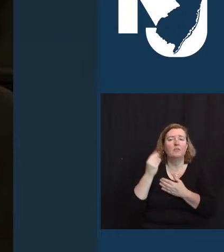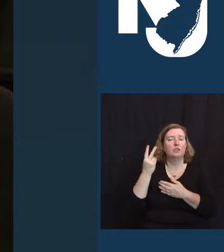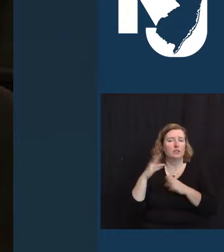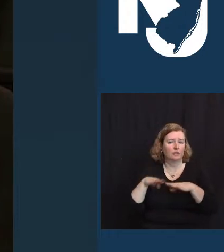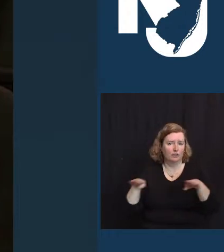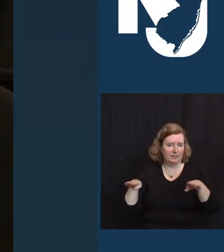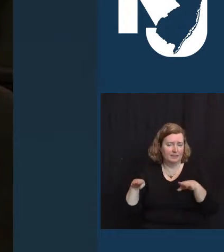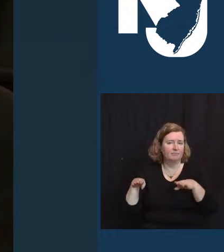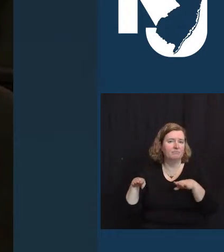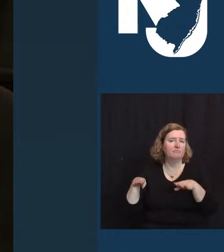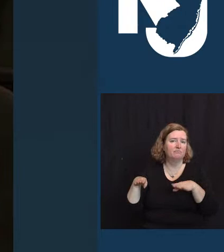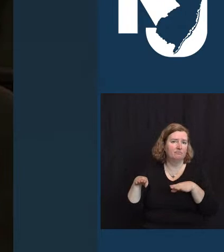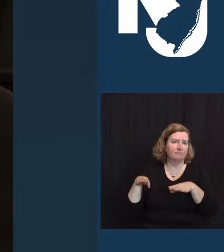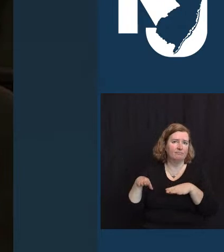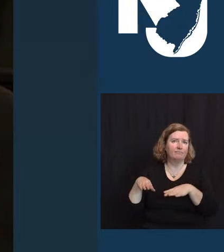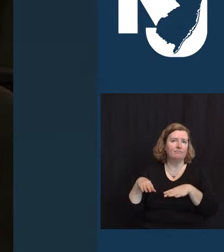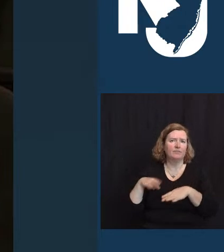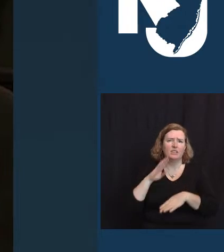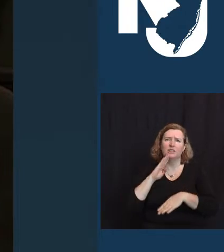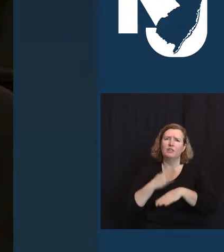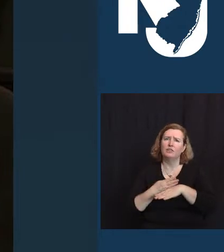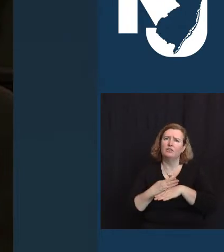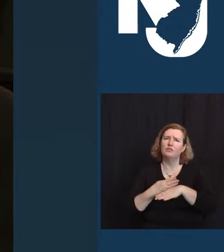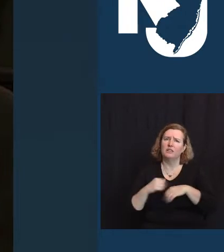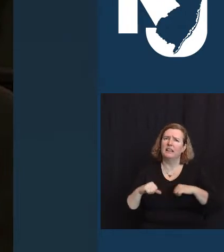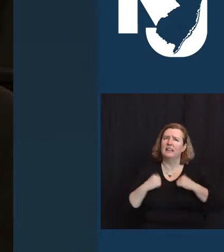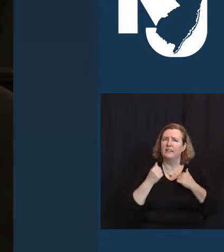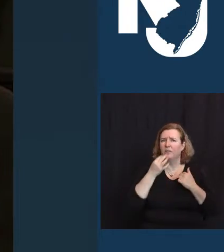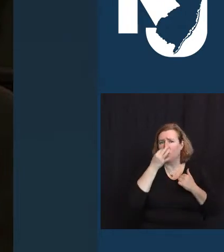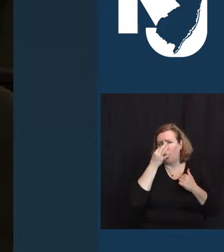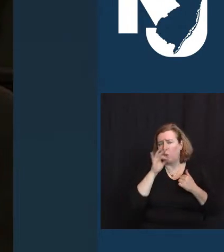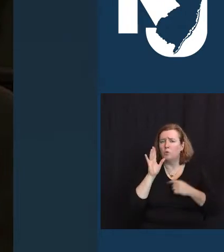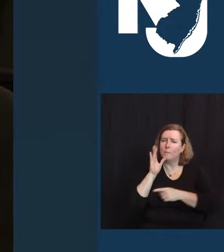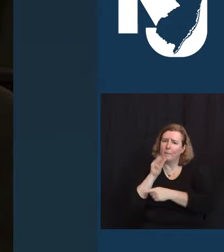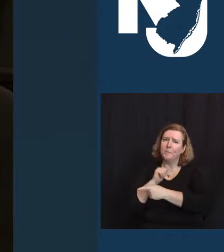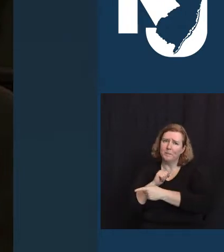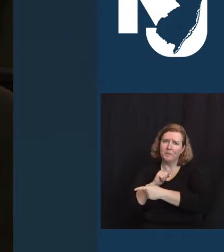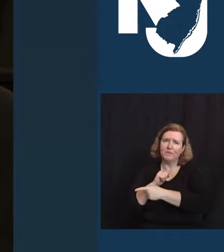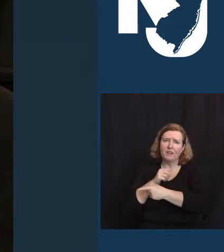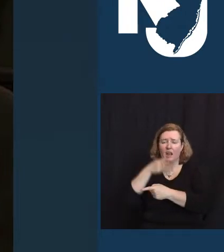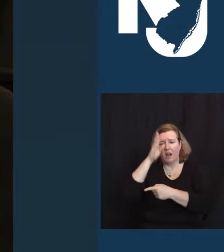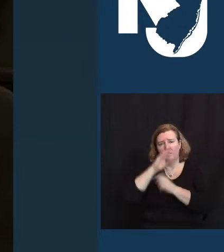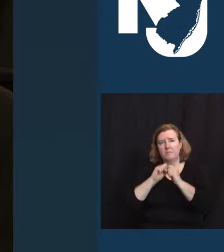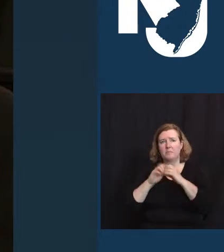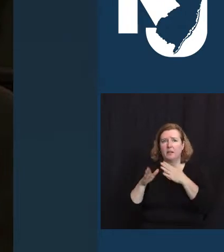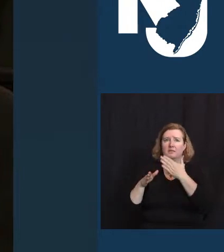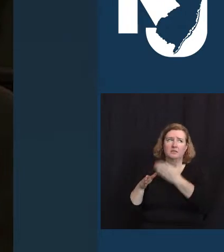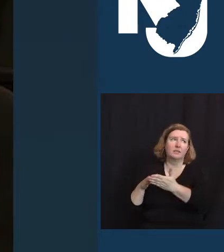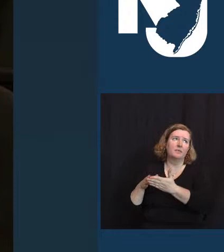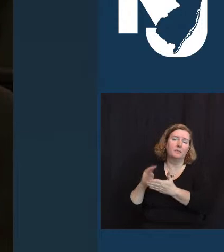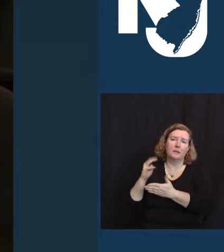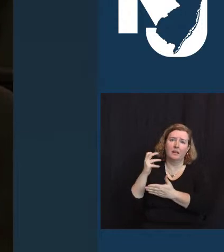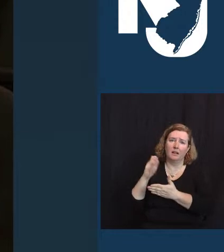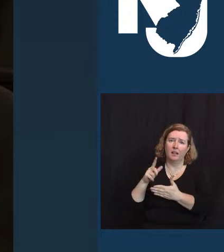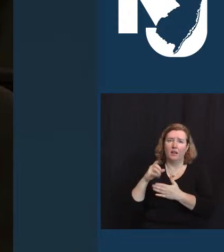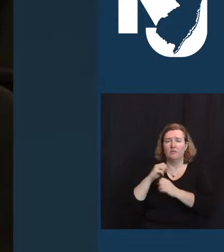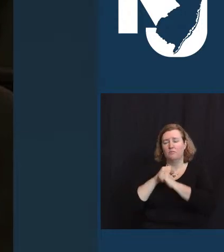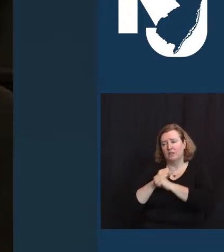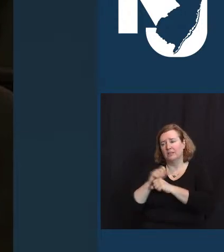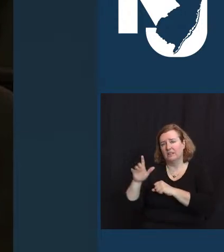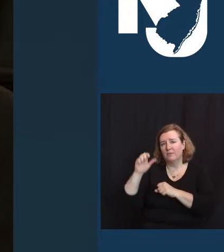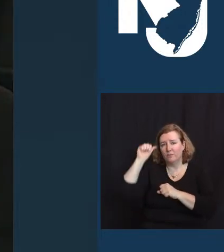right nearby her mom in Monroe. Jason's in Allentown. May God bless Michael, watch over his memory and his